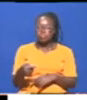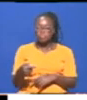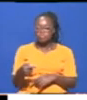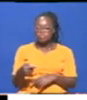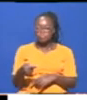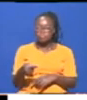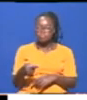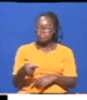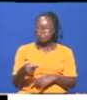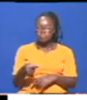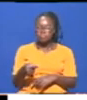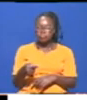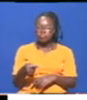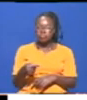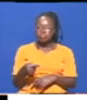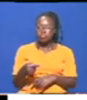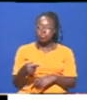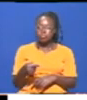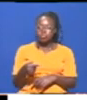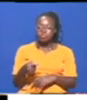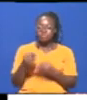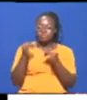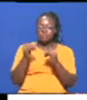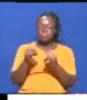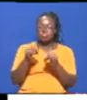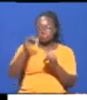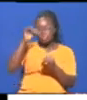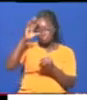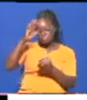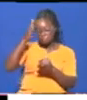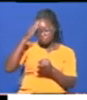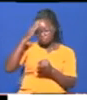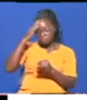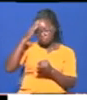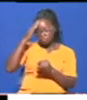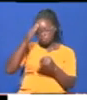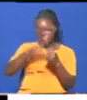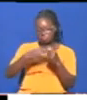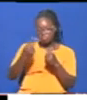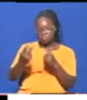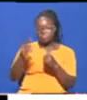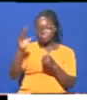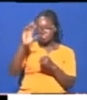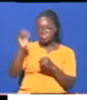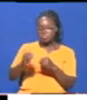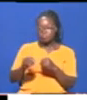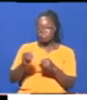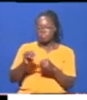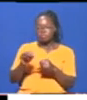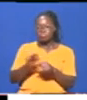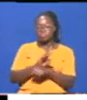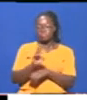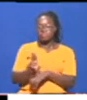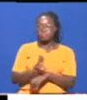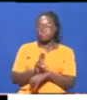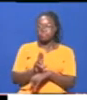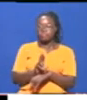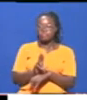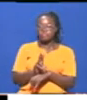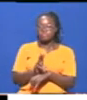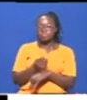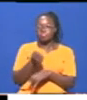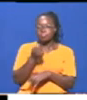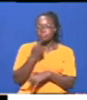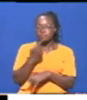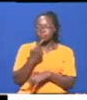2002. And it really surprised to know that 92% of the total consumption of Bangladesh medicines are